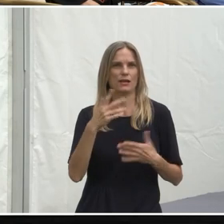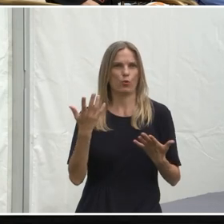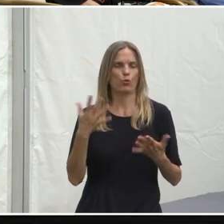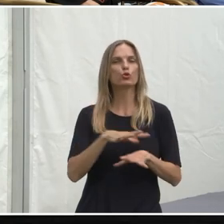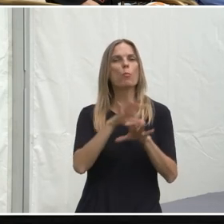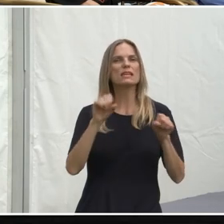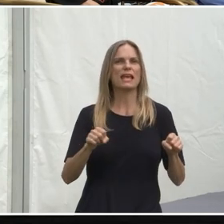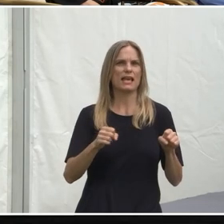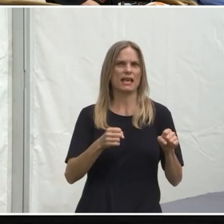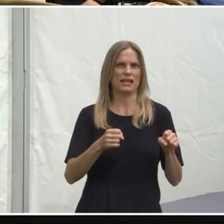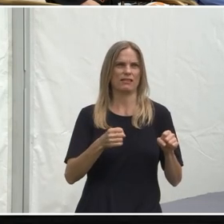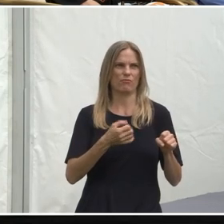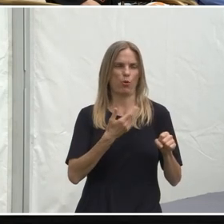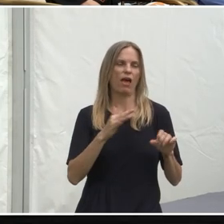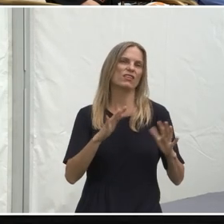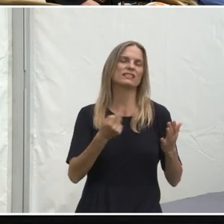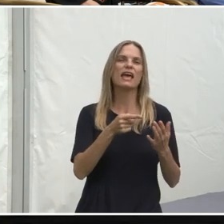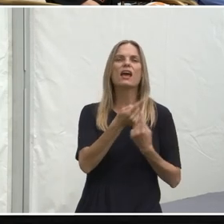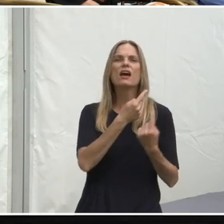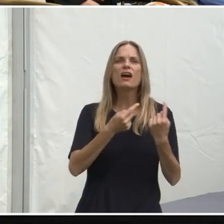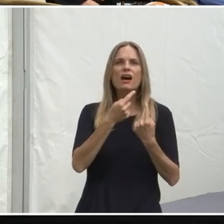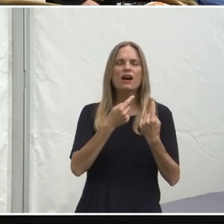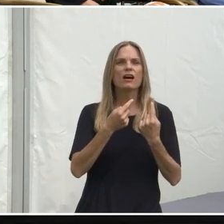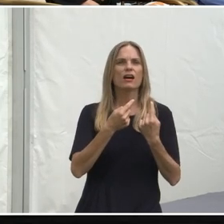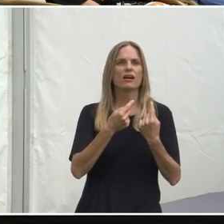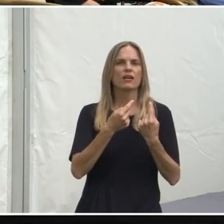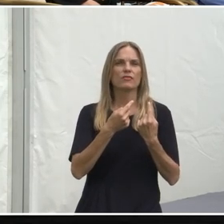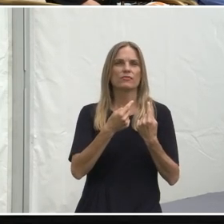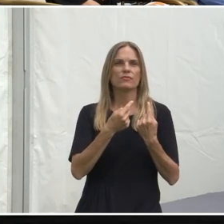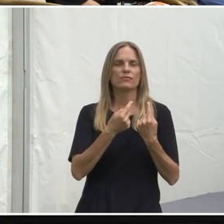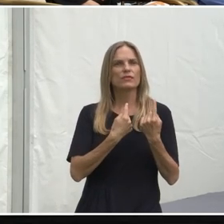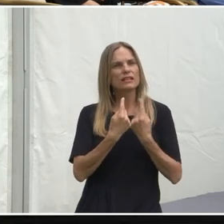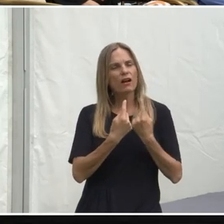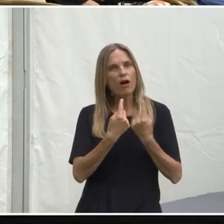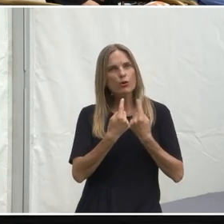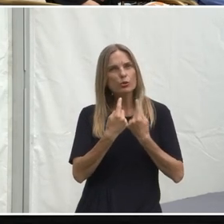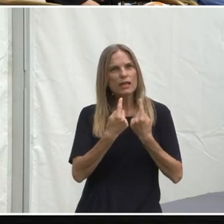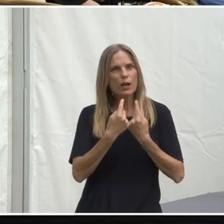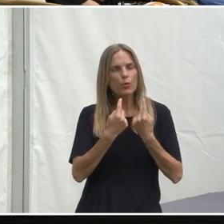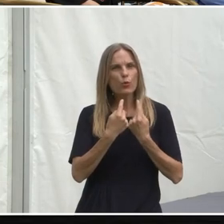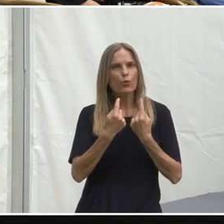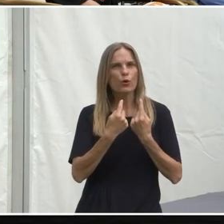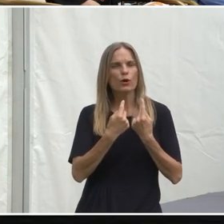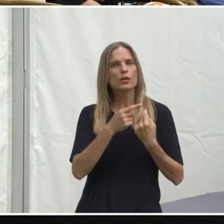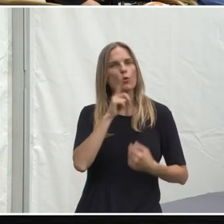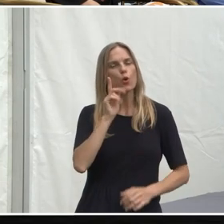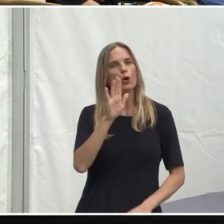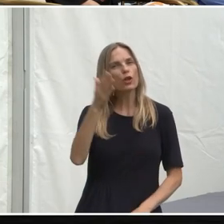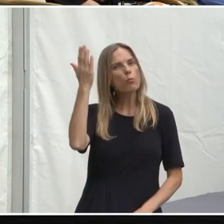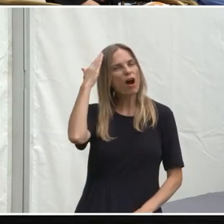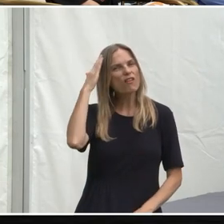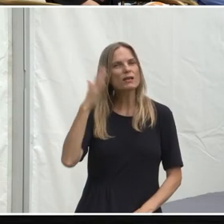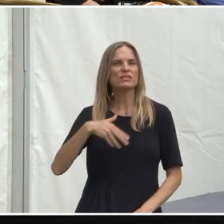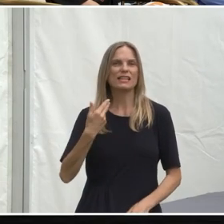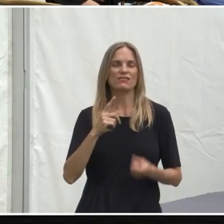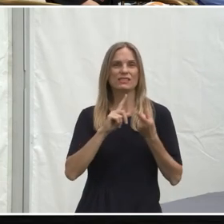this discussion dominates our talks or discussions of youth mental health in the level